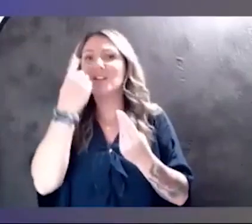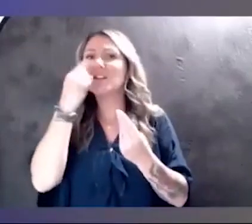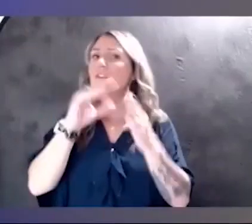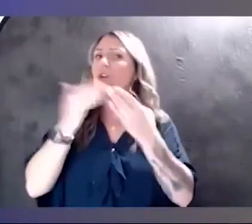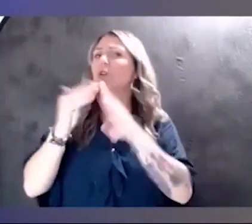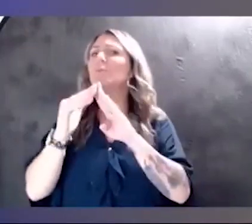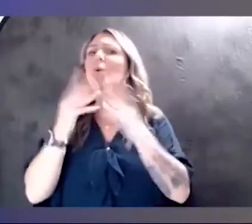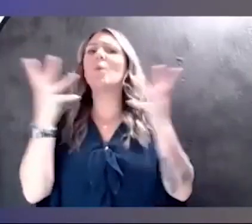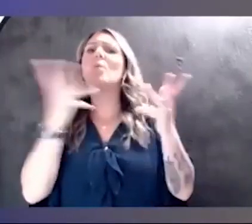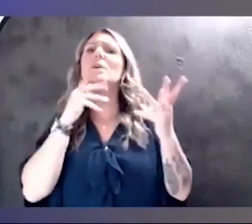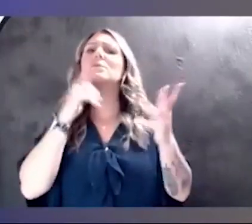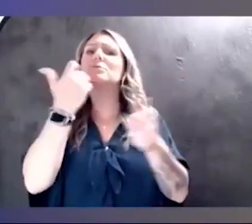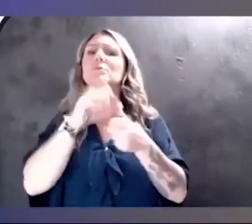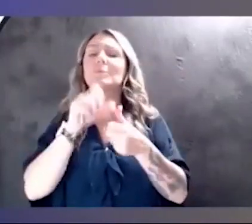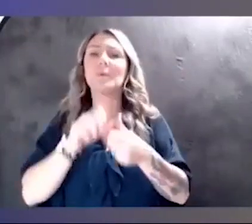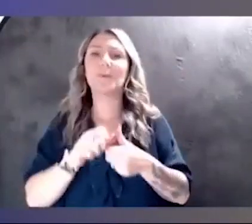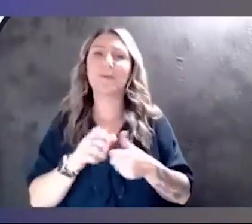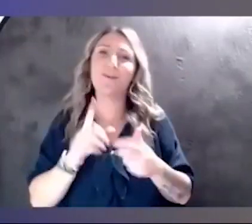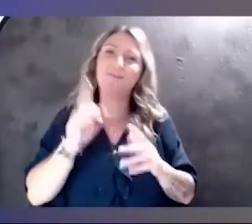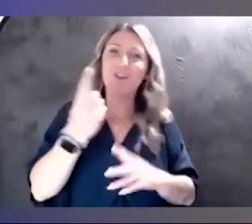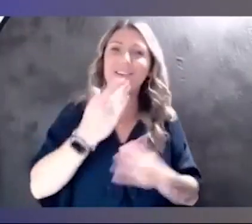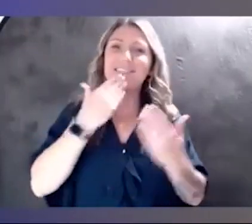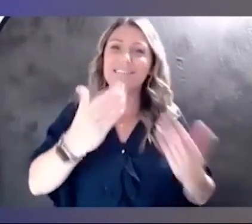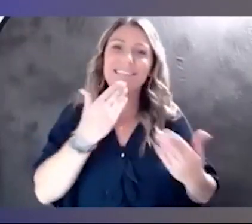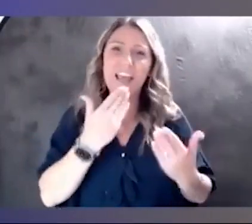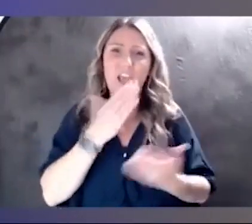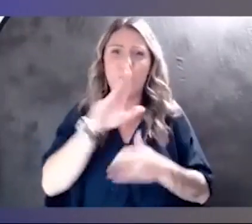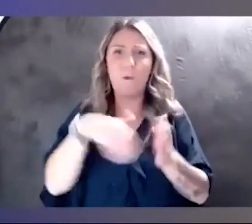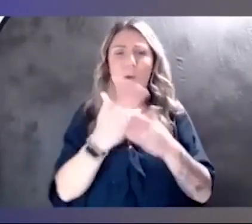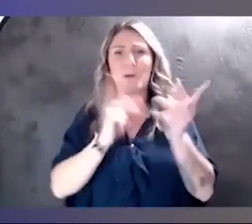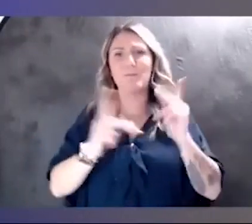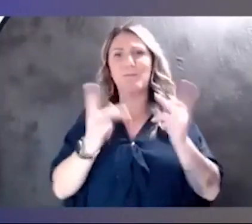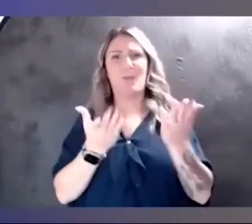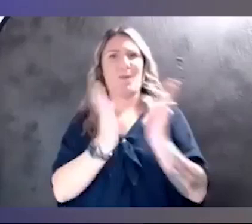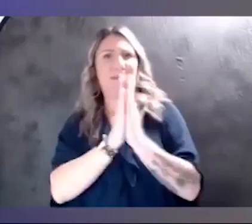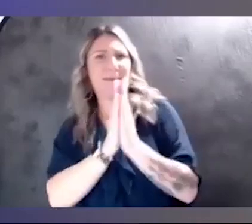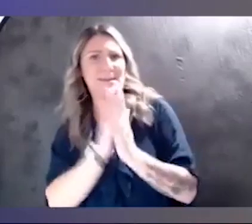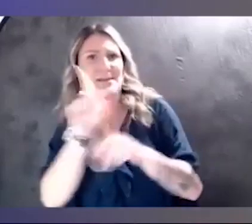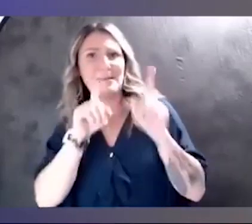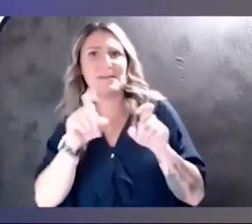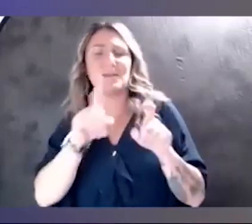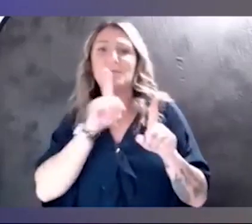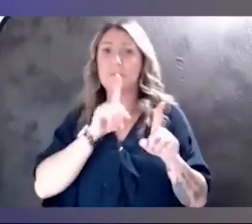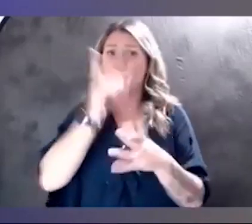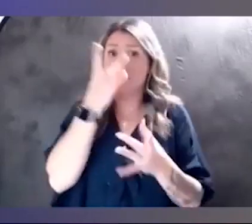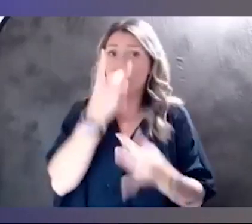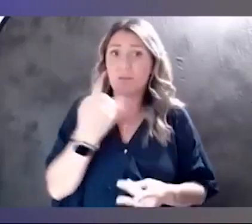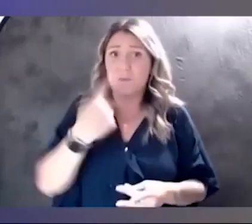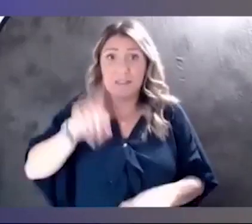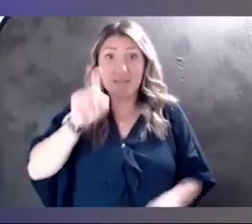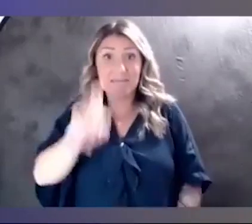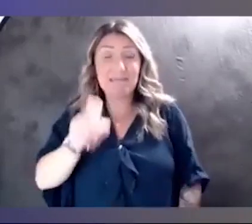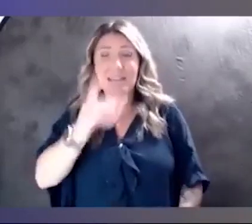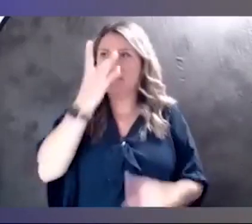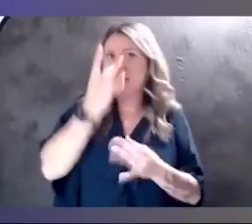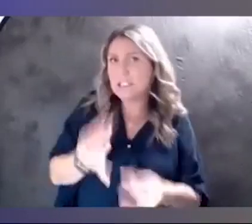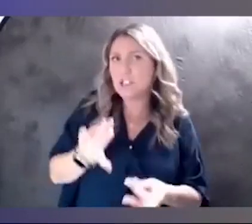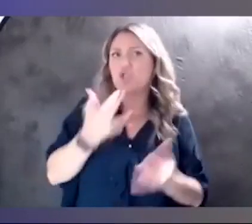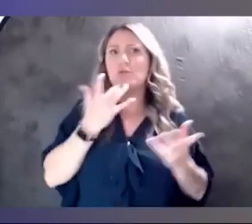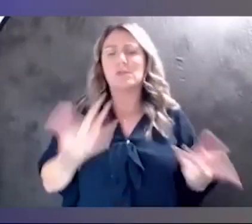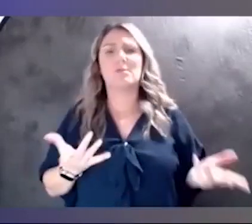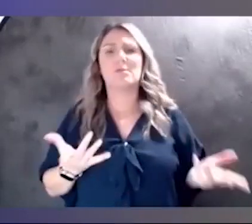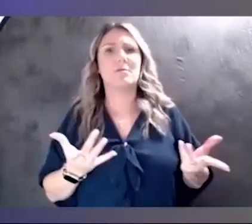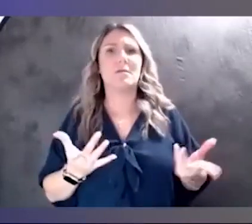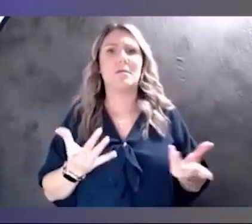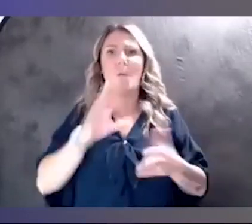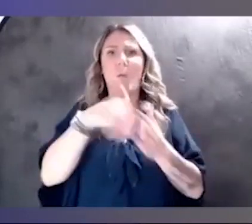first of all, thank you to all those that are asking these questions. That means we have real interest. That's what we need to do. We need to be interested. We need to get the data best we